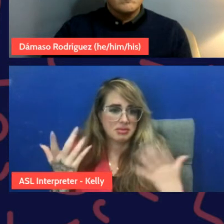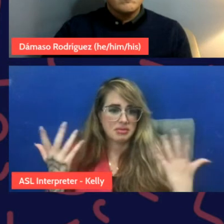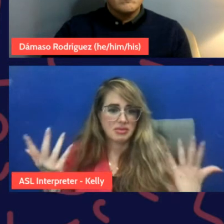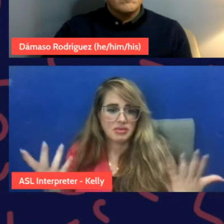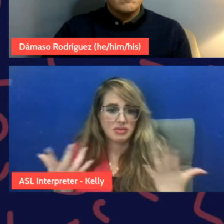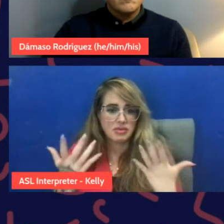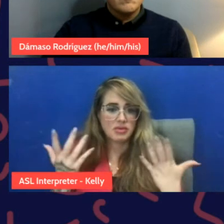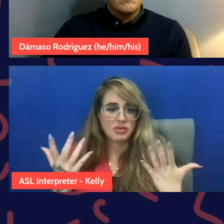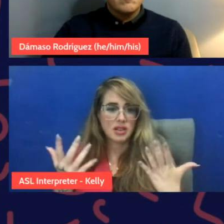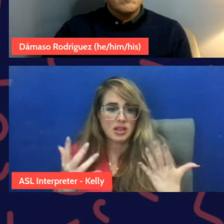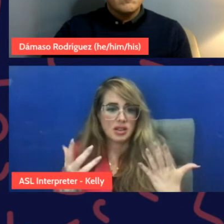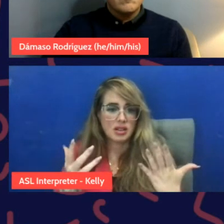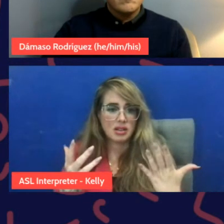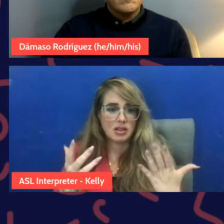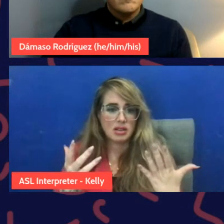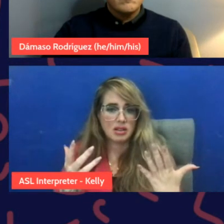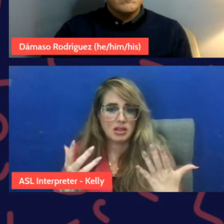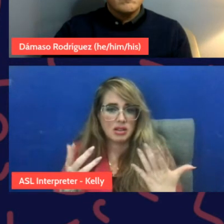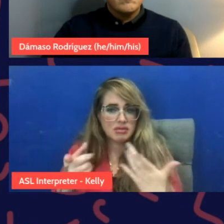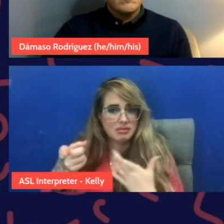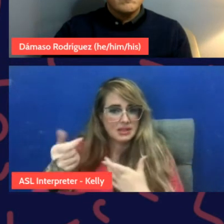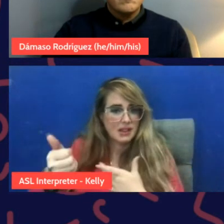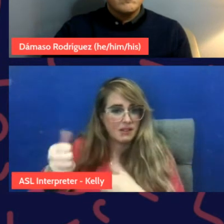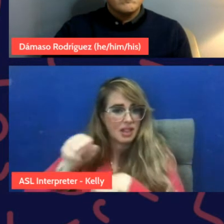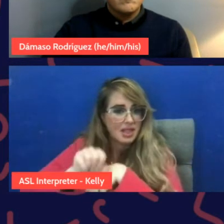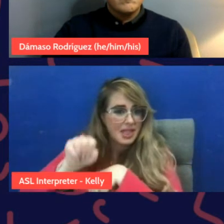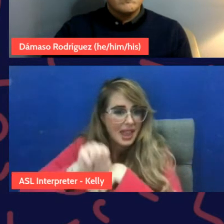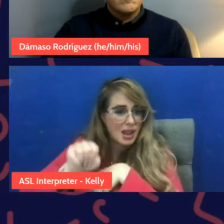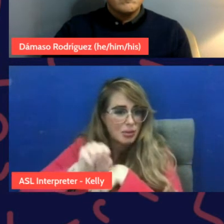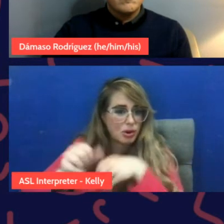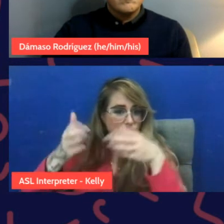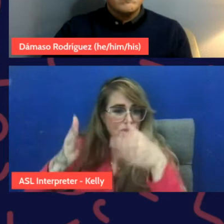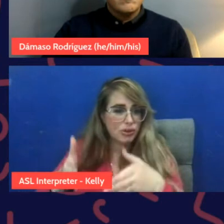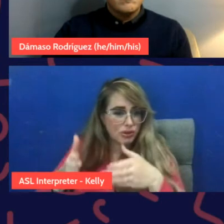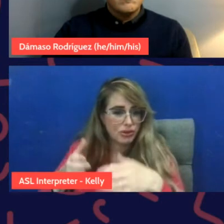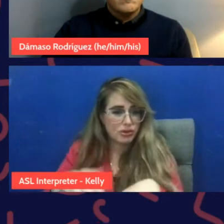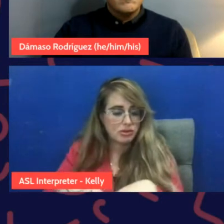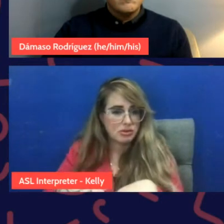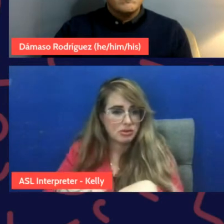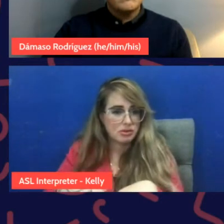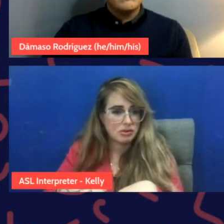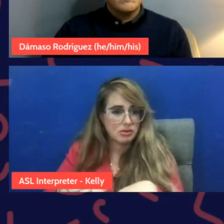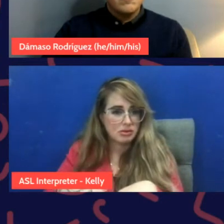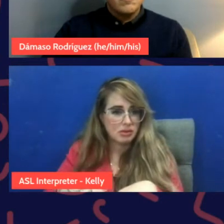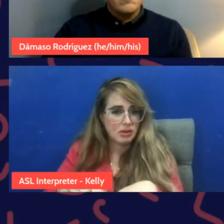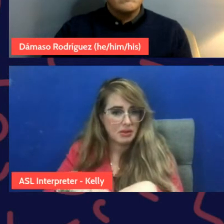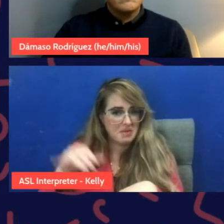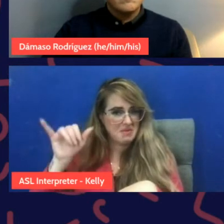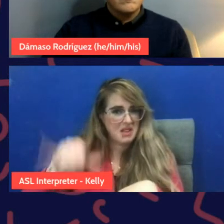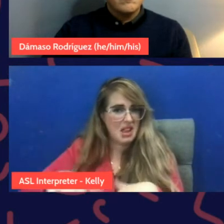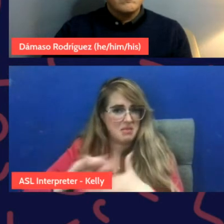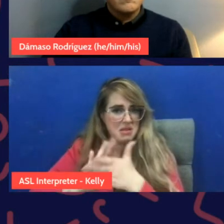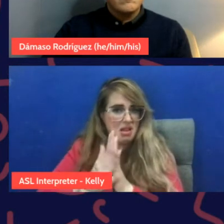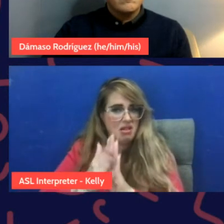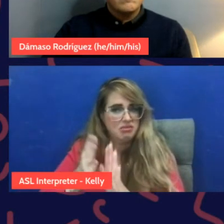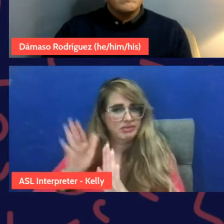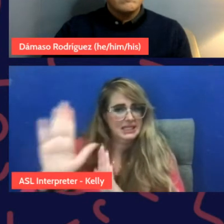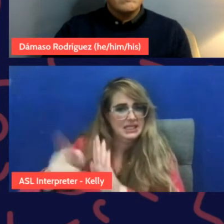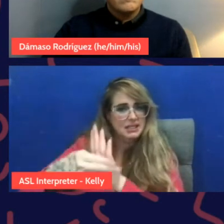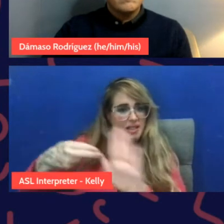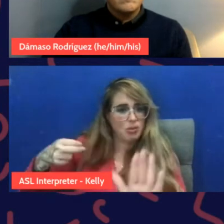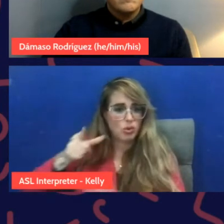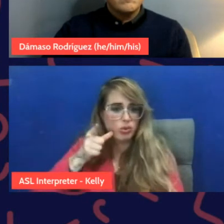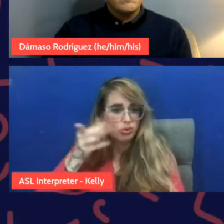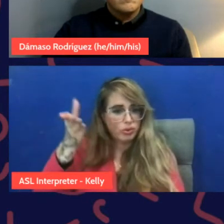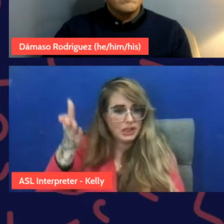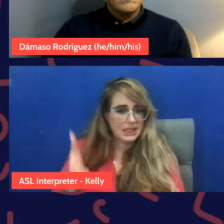and by virtue of being a laborer, right? Like, all of those things get magnified as the only thing he is. And for